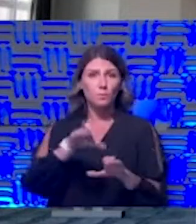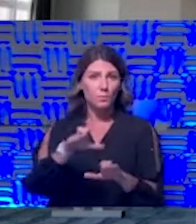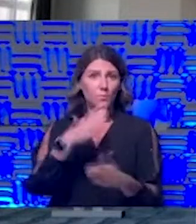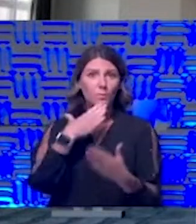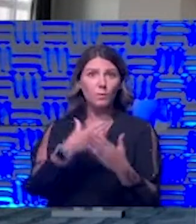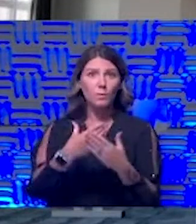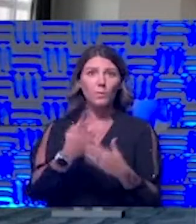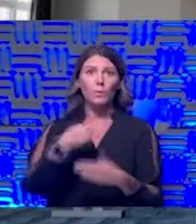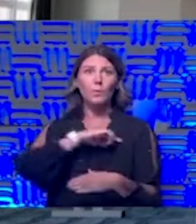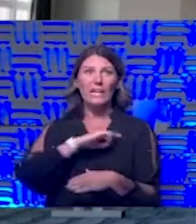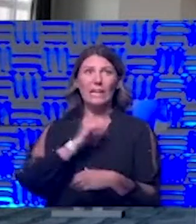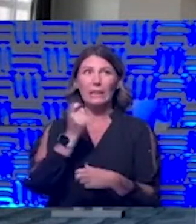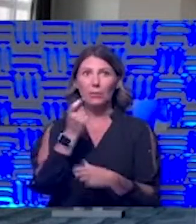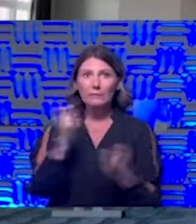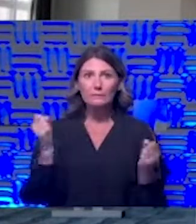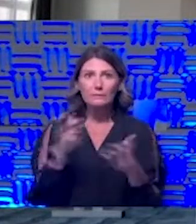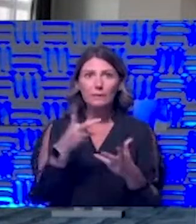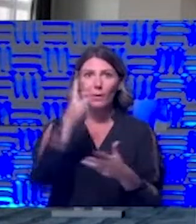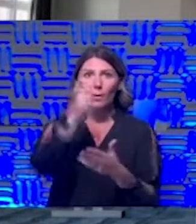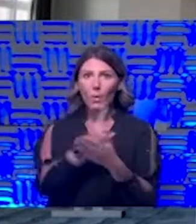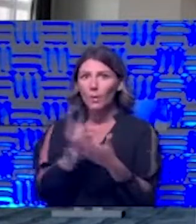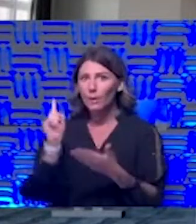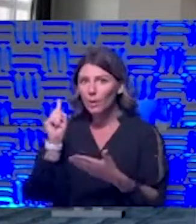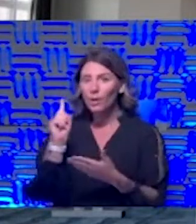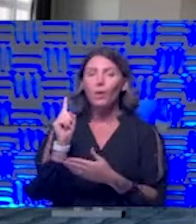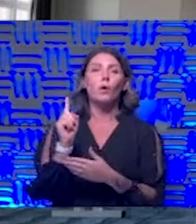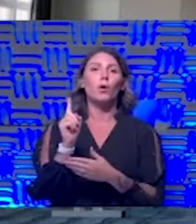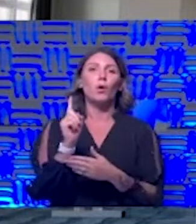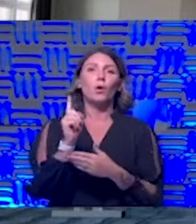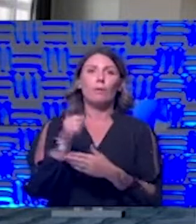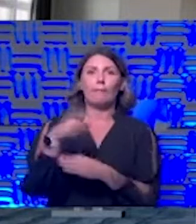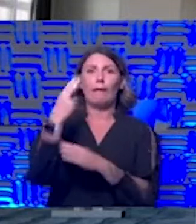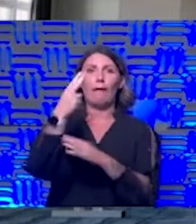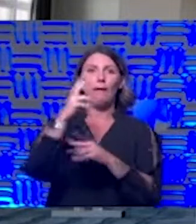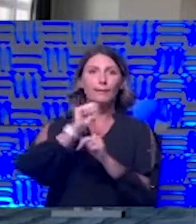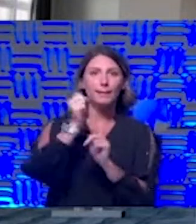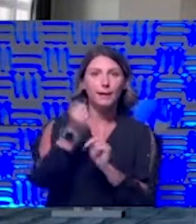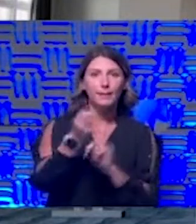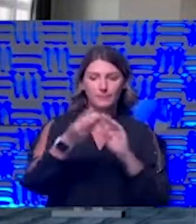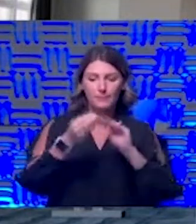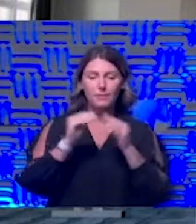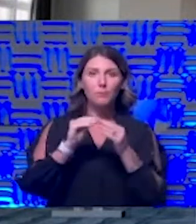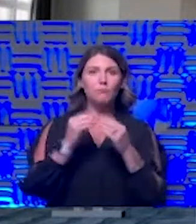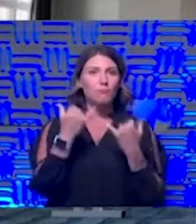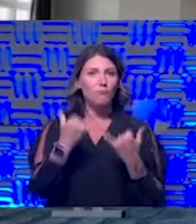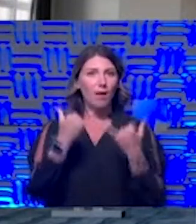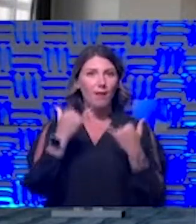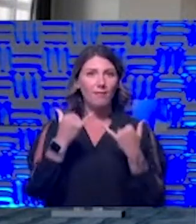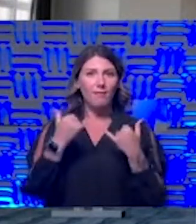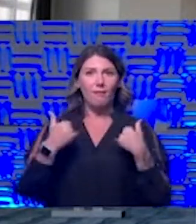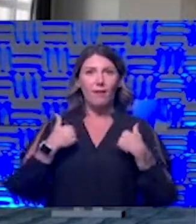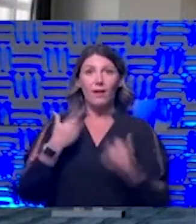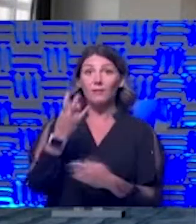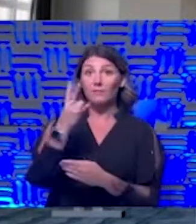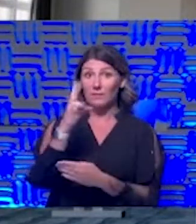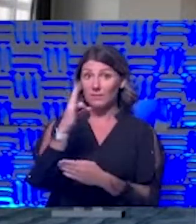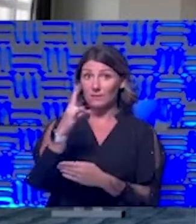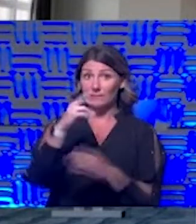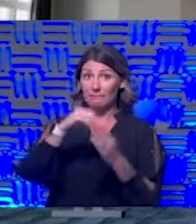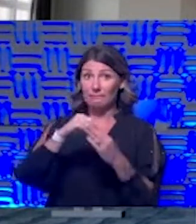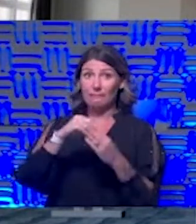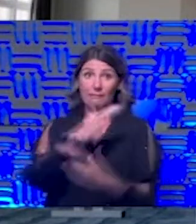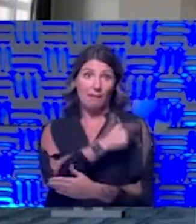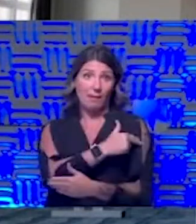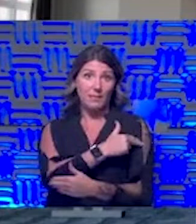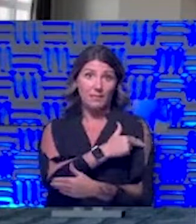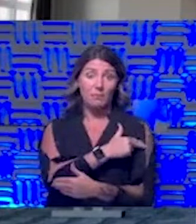a scare about a week ago where we had some higher cases than we normally had. Right now, we're sitting at 17 in the hospital with 8 of those in